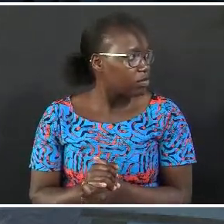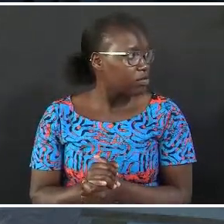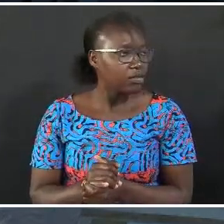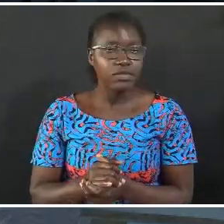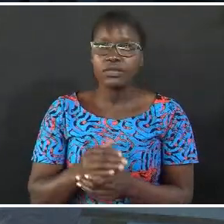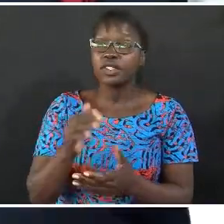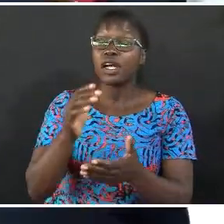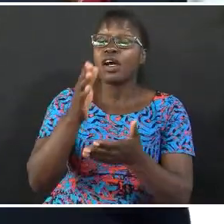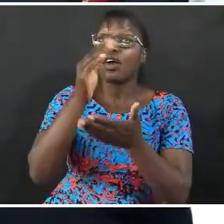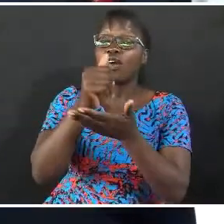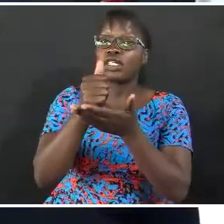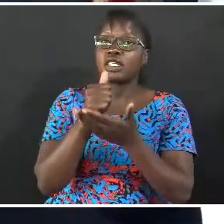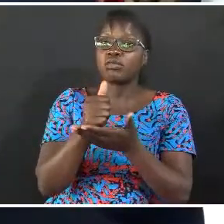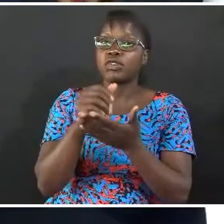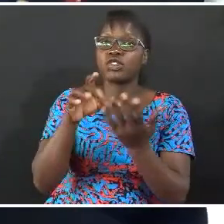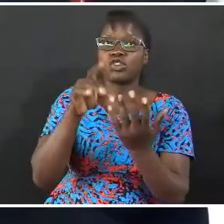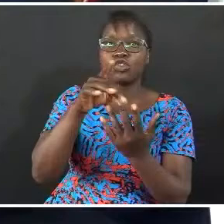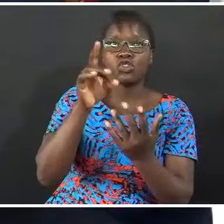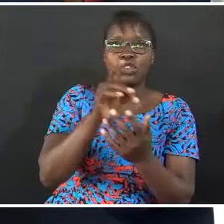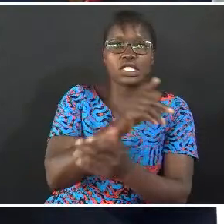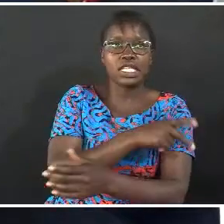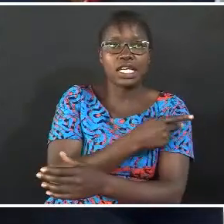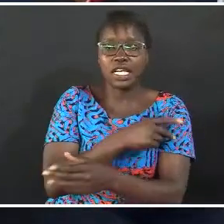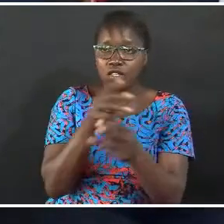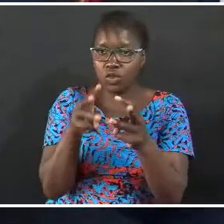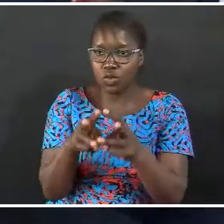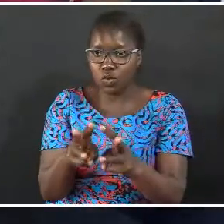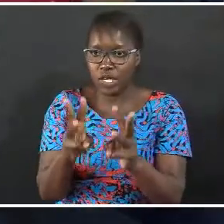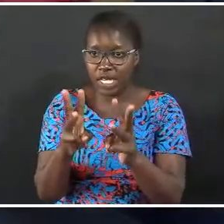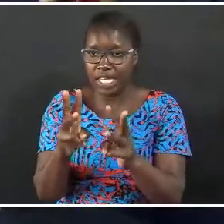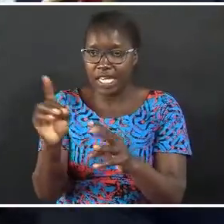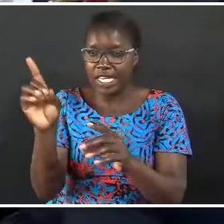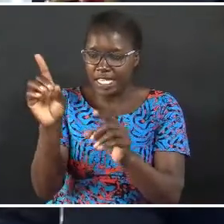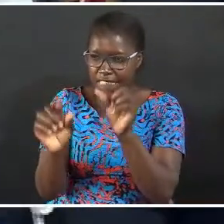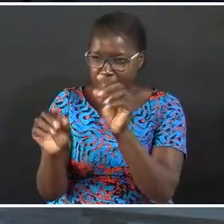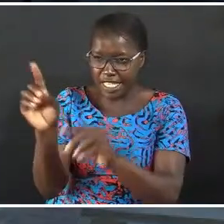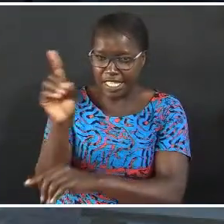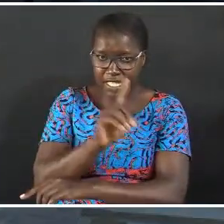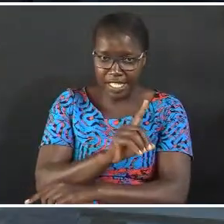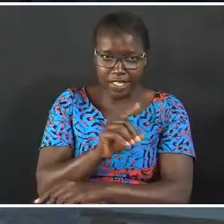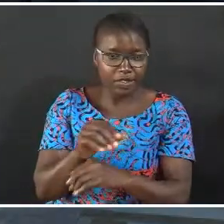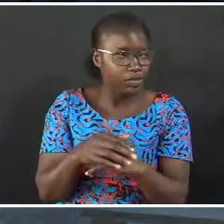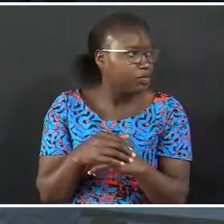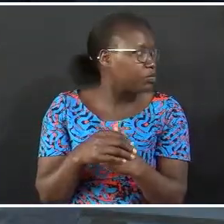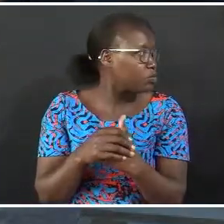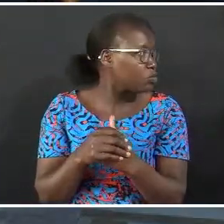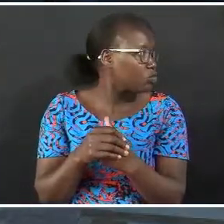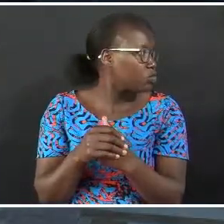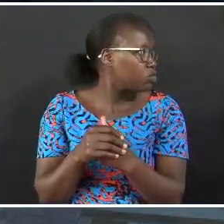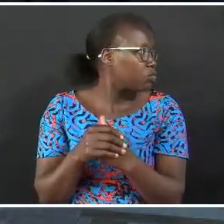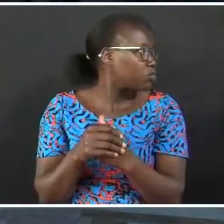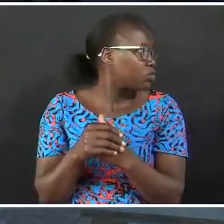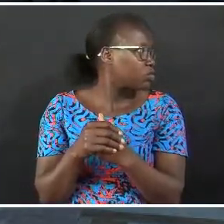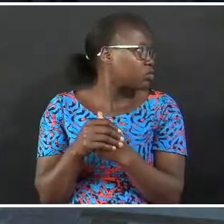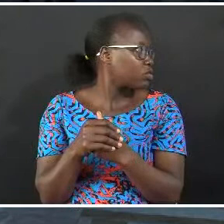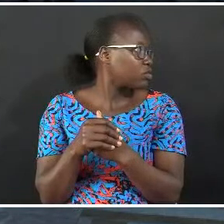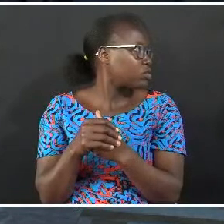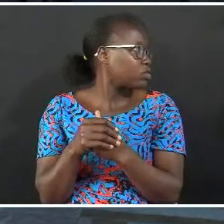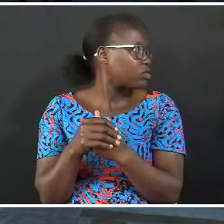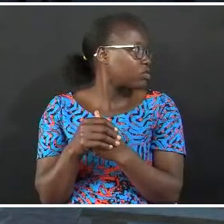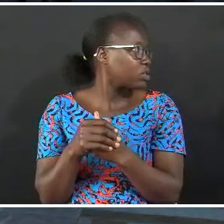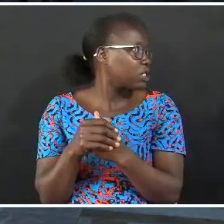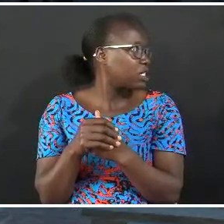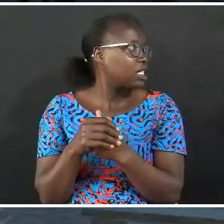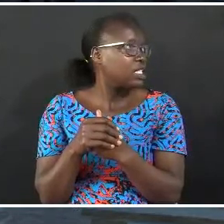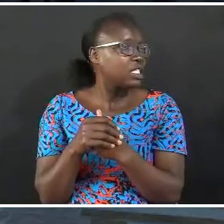God helps me to choose a kinder way each and every day. Amen. It is a wonderful journey